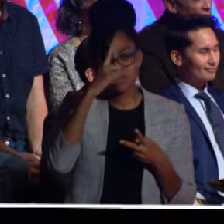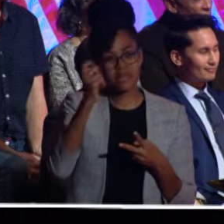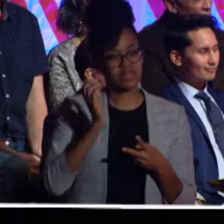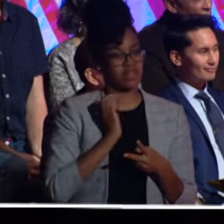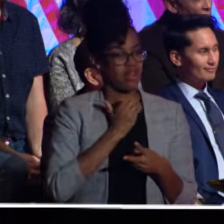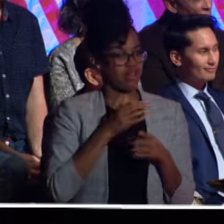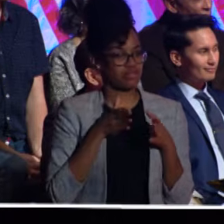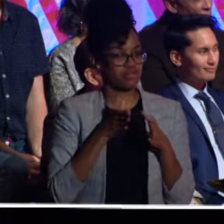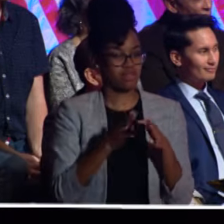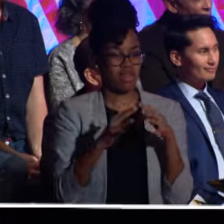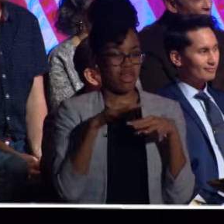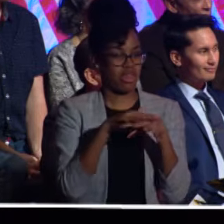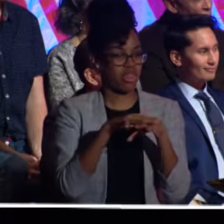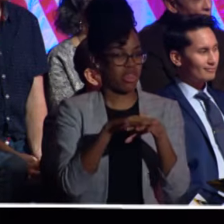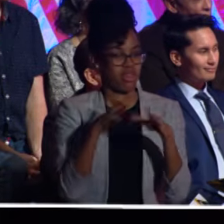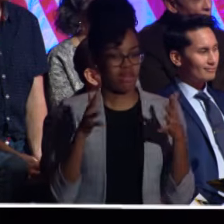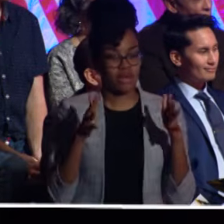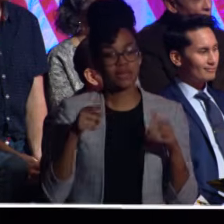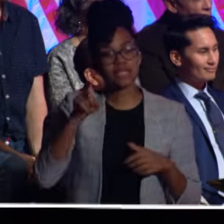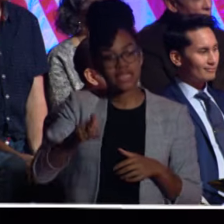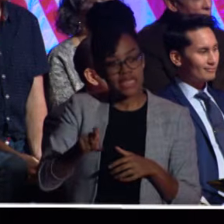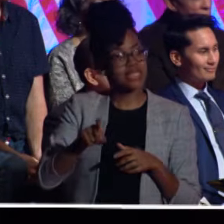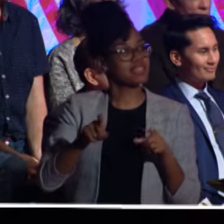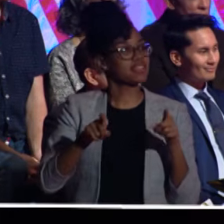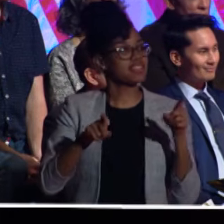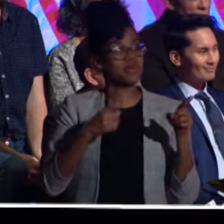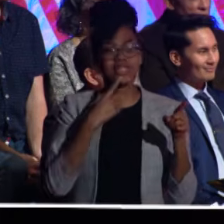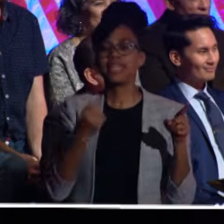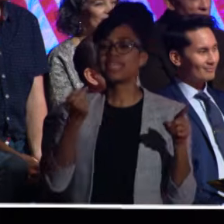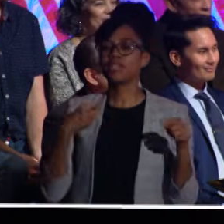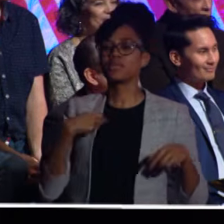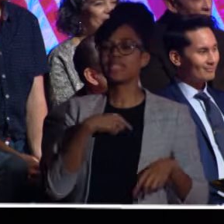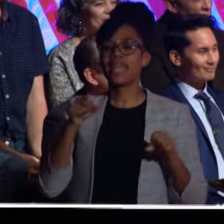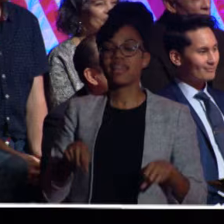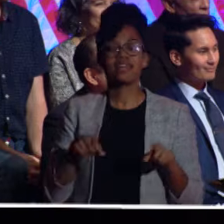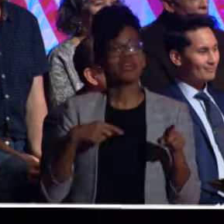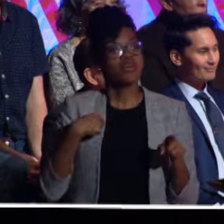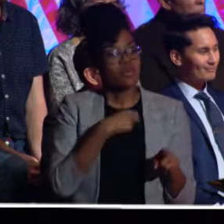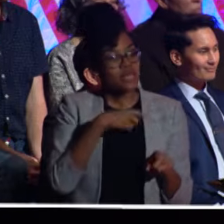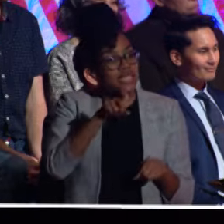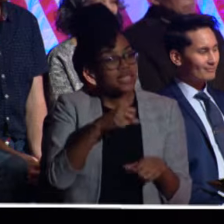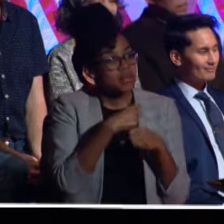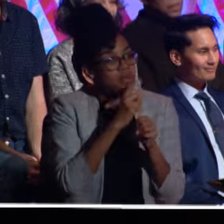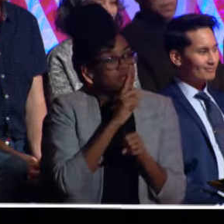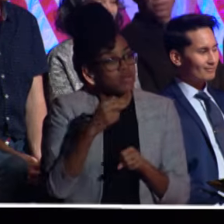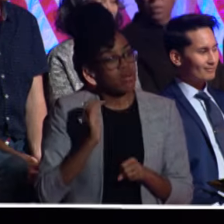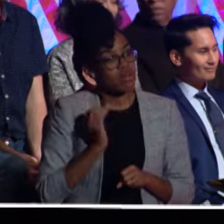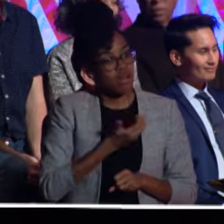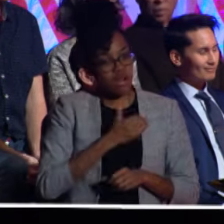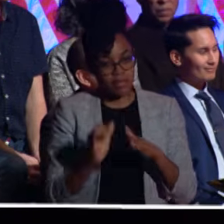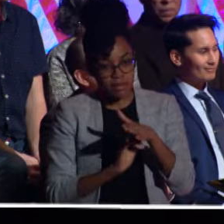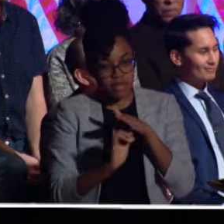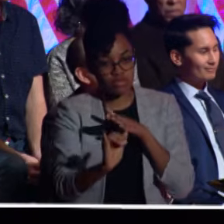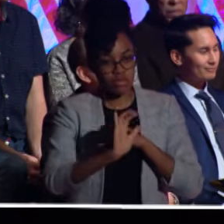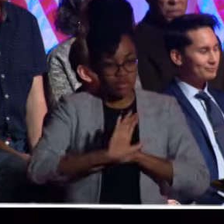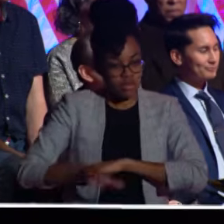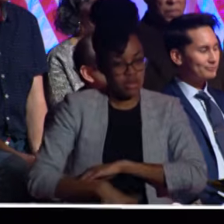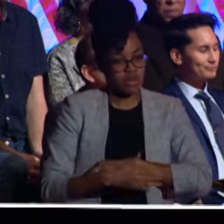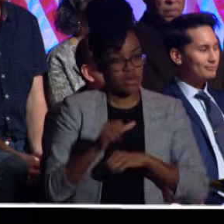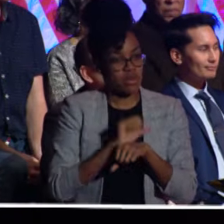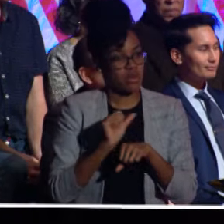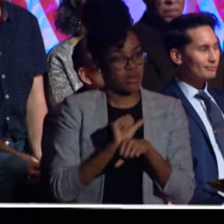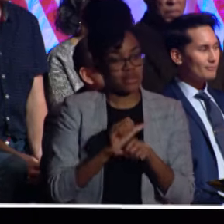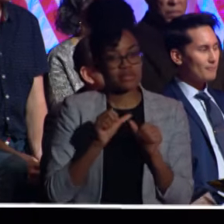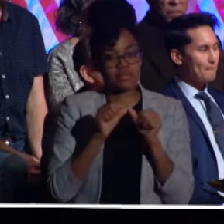We need a Metro system that works as hard as our workforce and stays open as late as our region. DC led